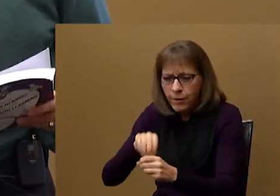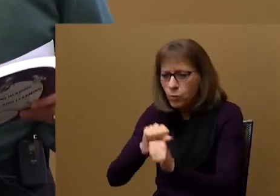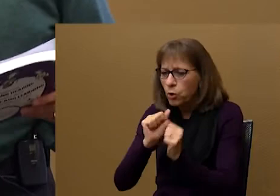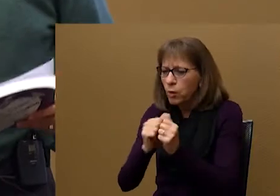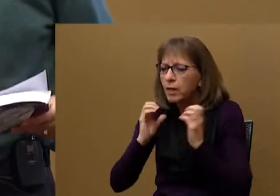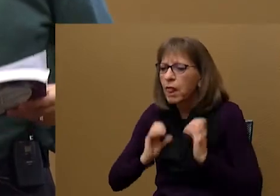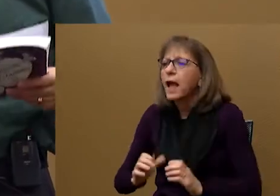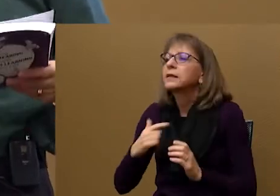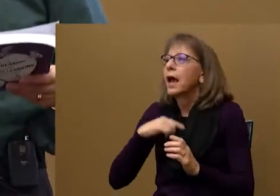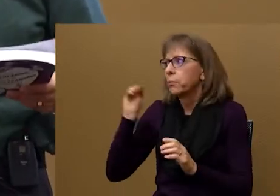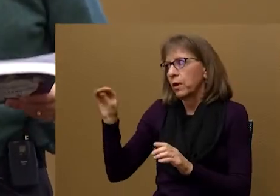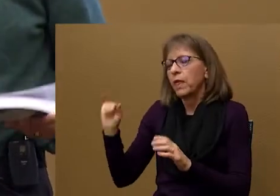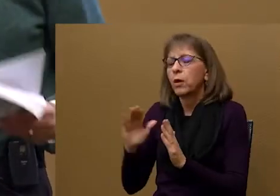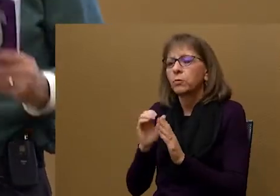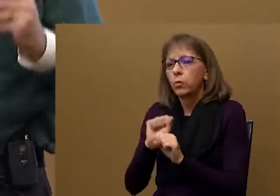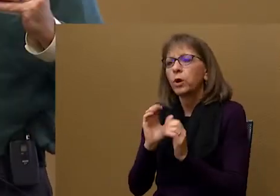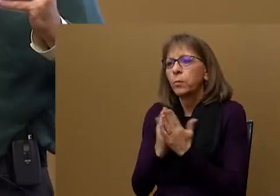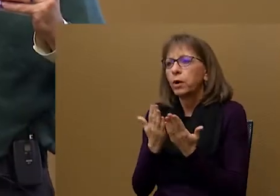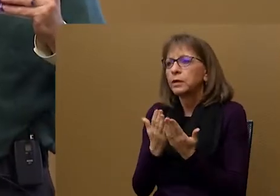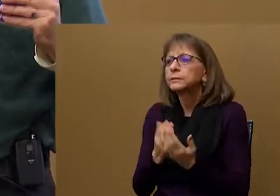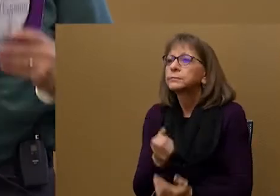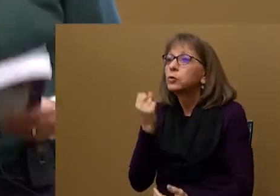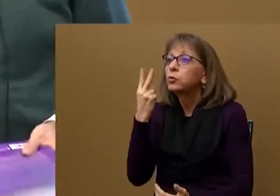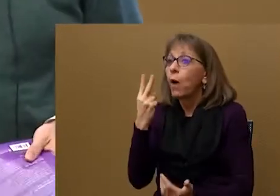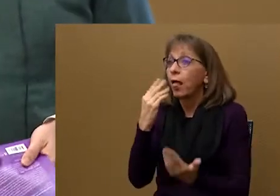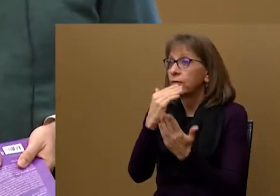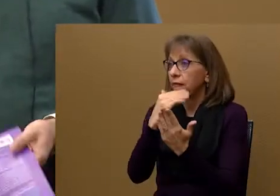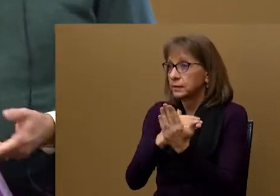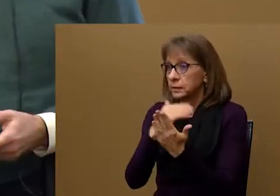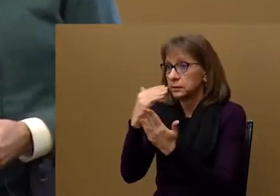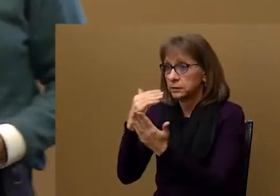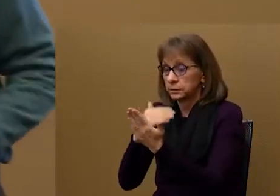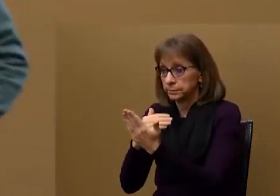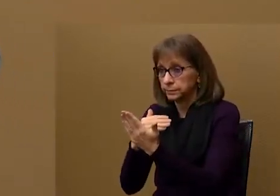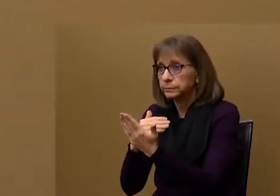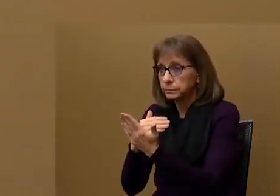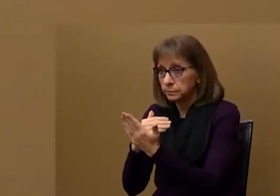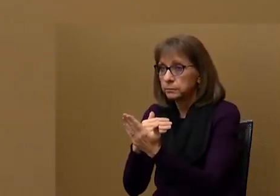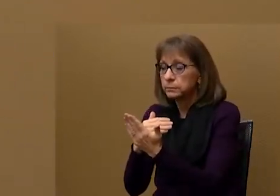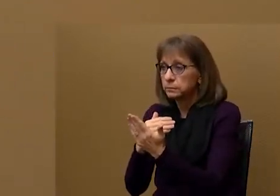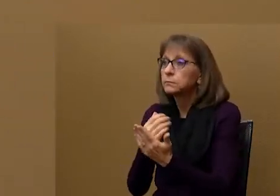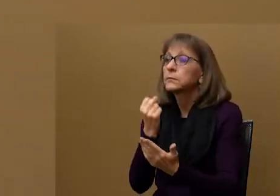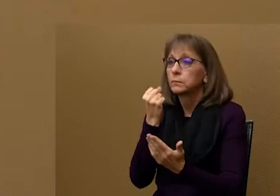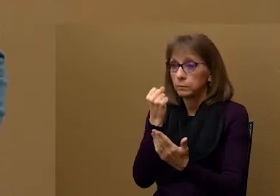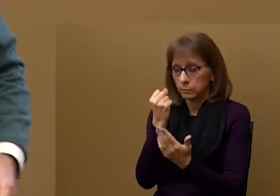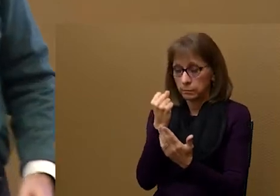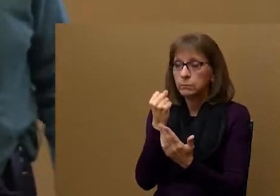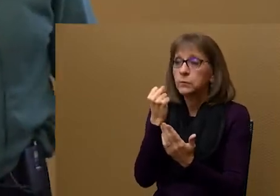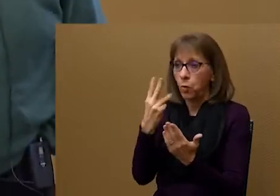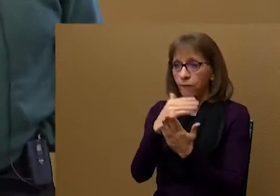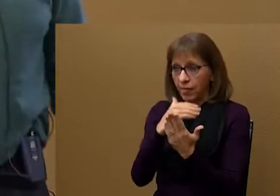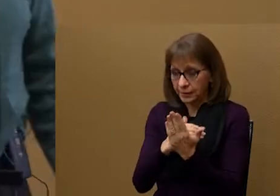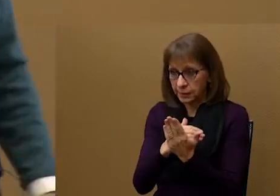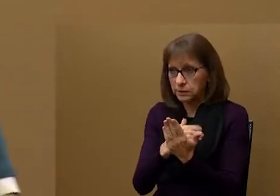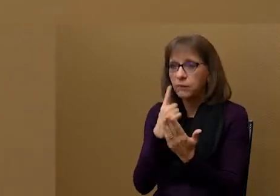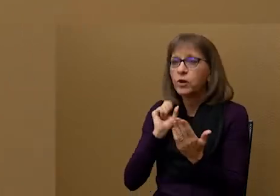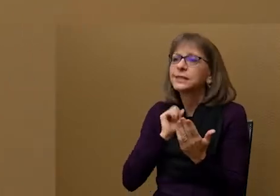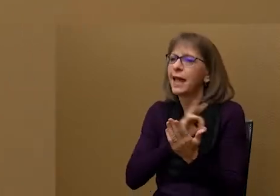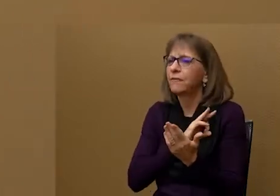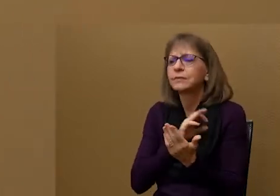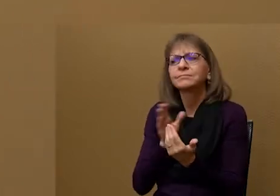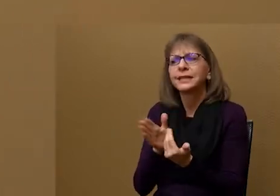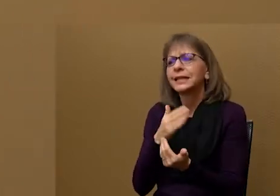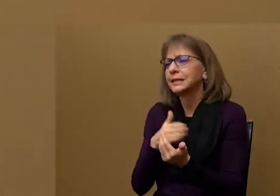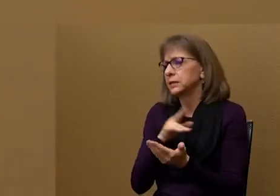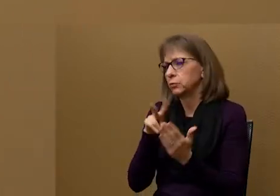to engage and work with clients, I've put into here. It's 12 lessons for staff. Oops. It's designed to be a